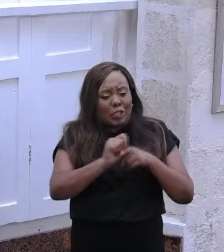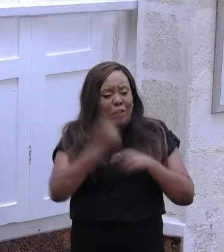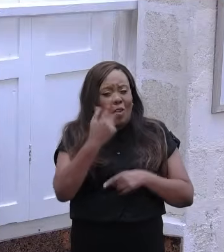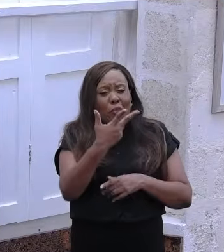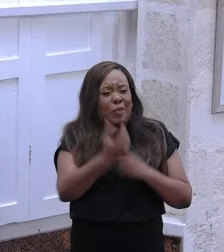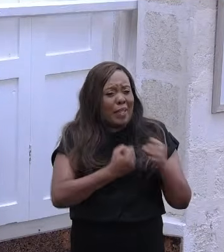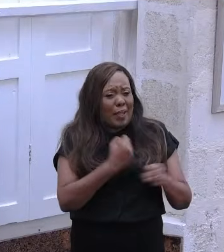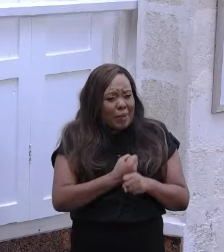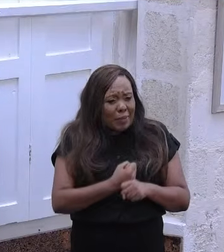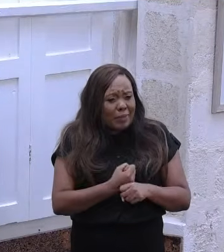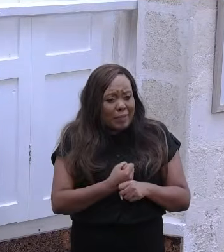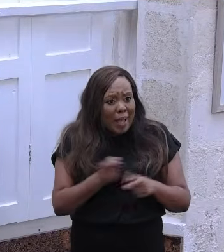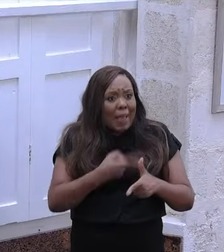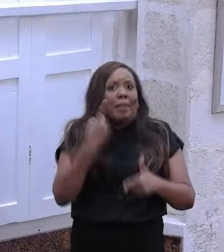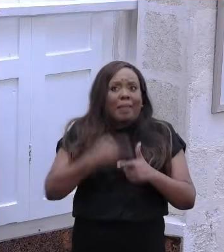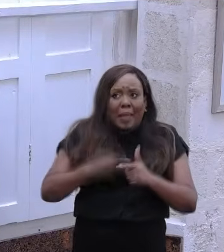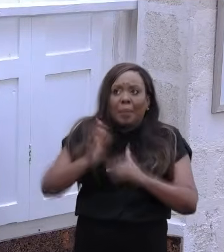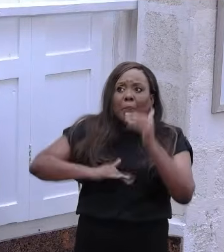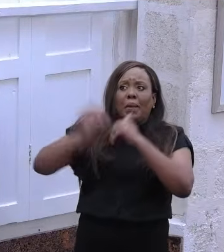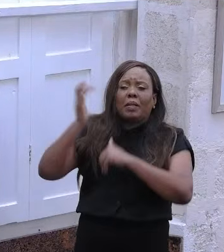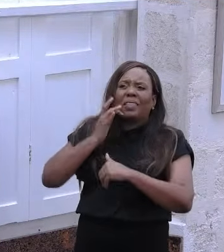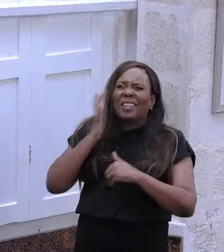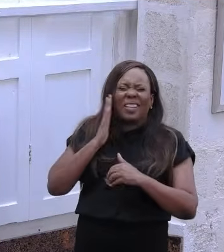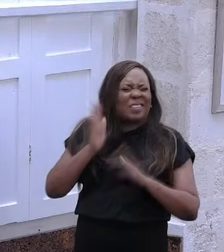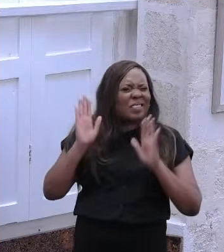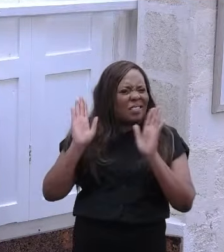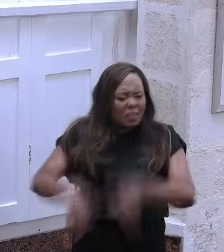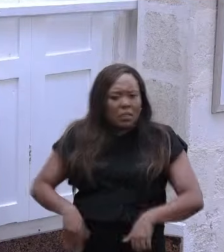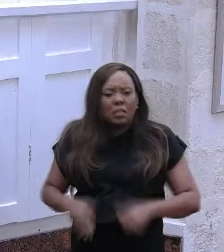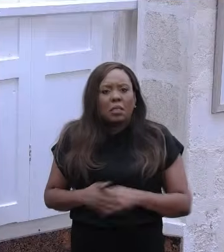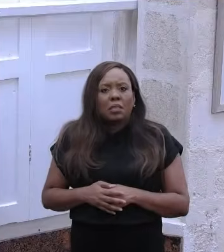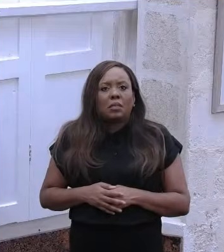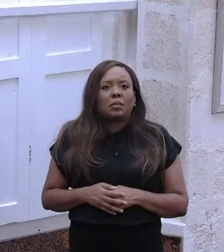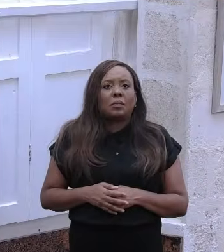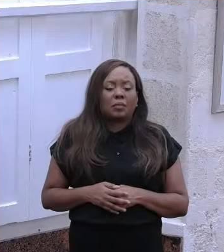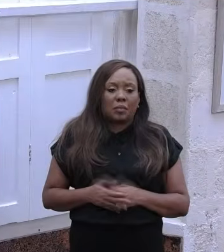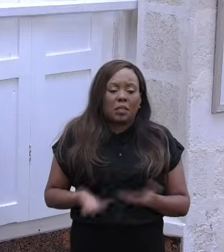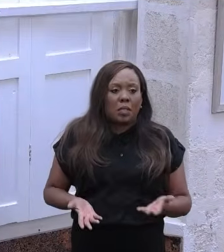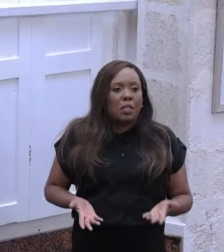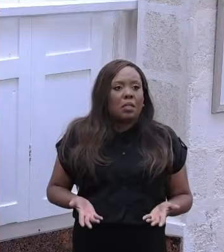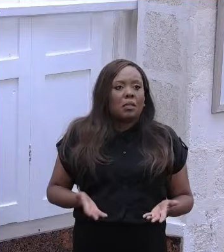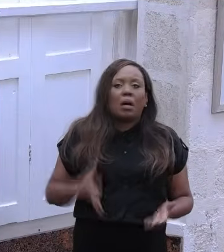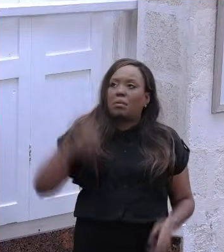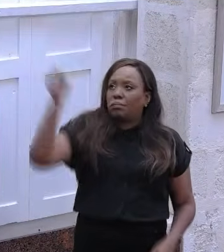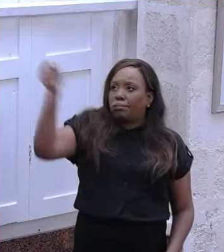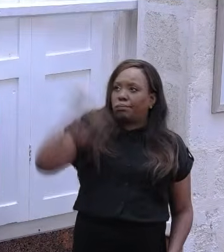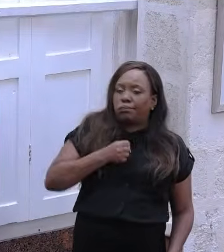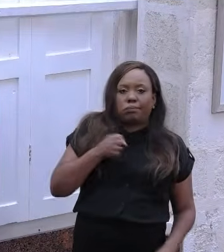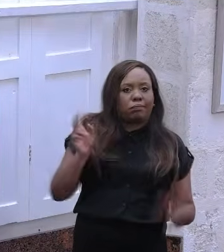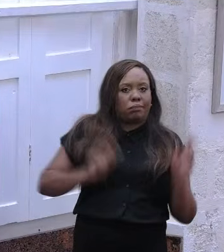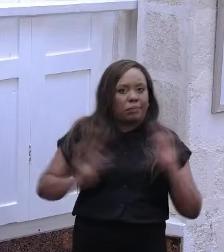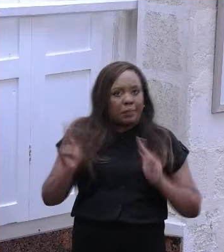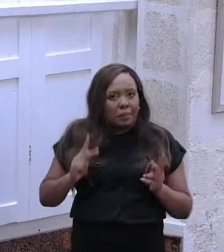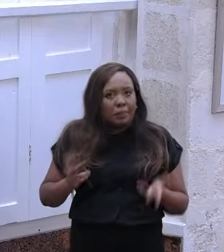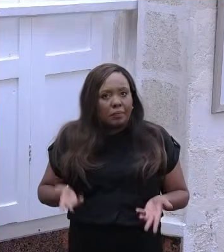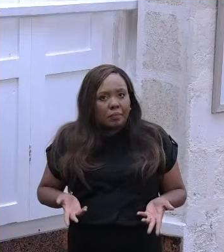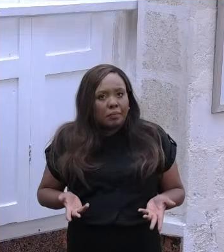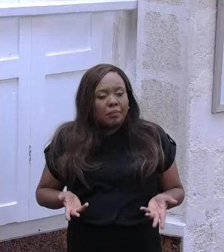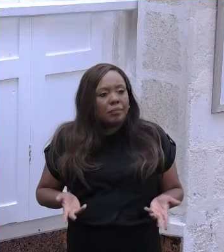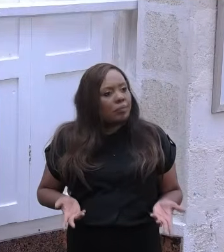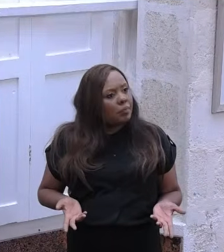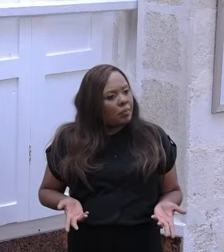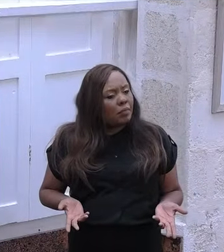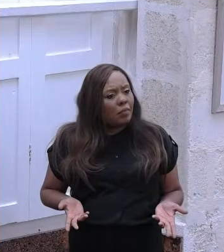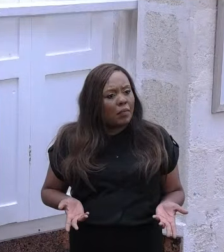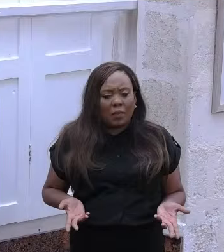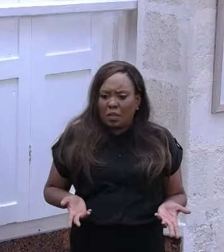get the hotel workers opportunities and the tourism growth? Or do you say, no, you don't